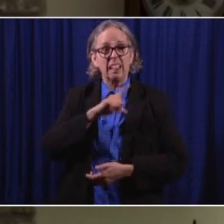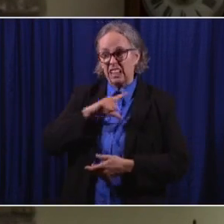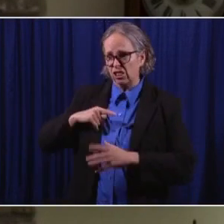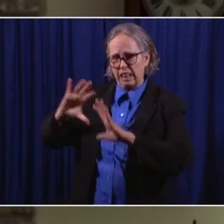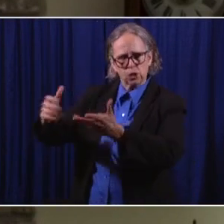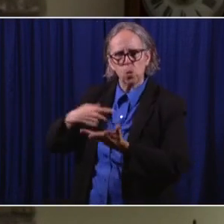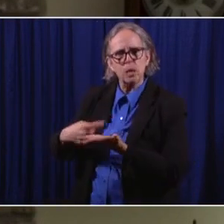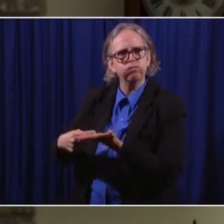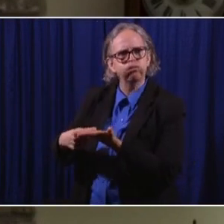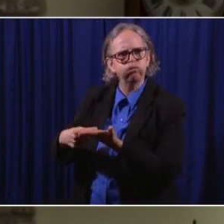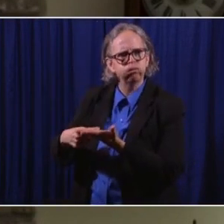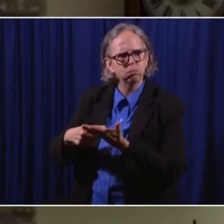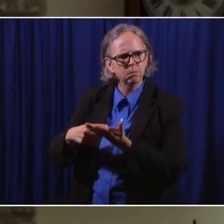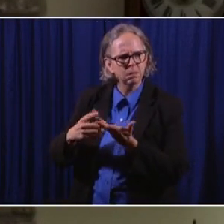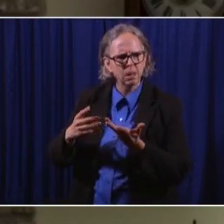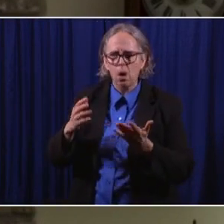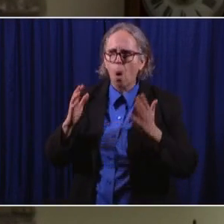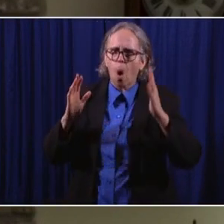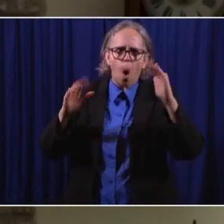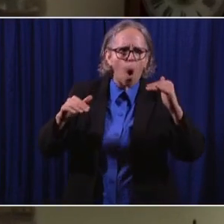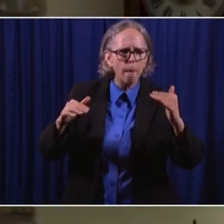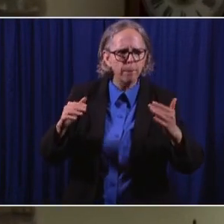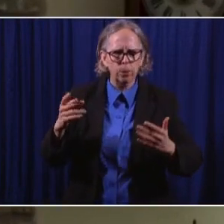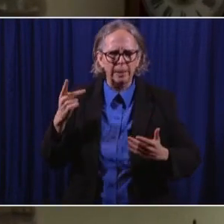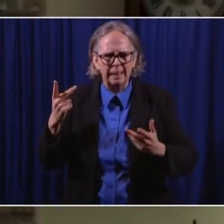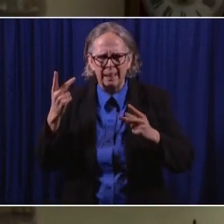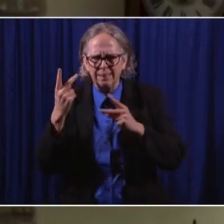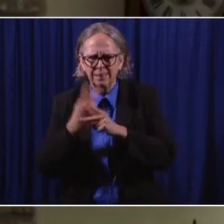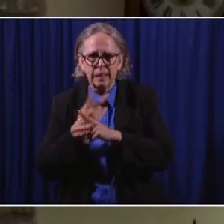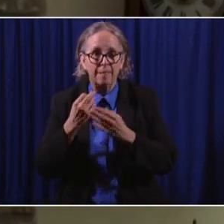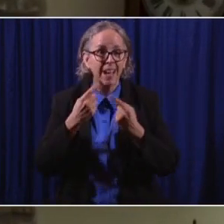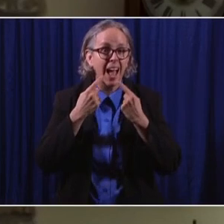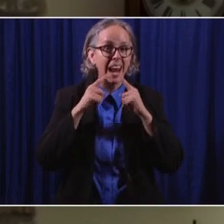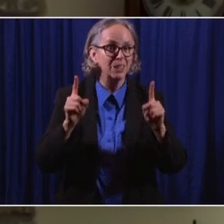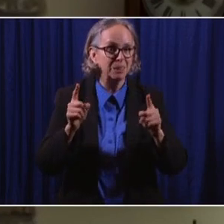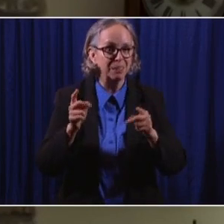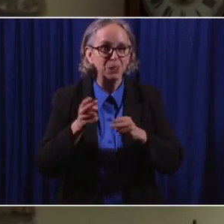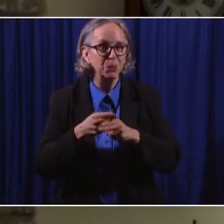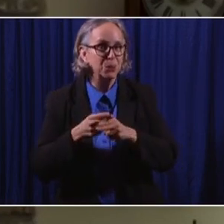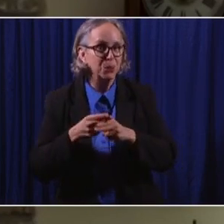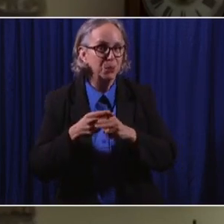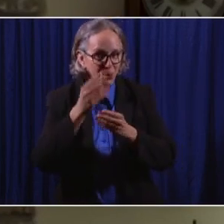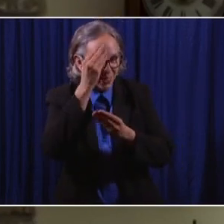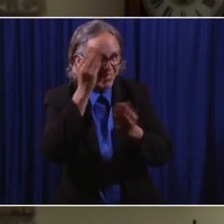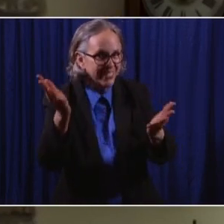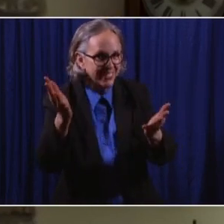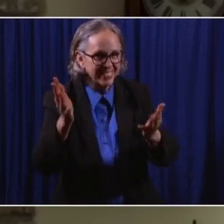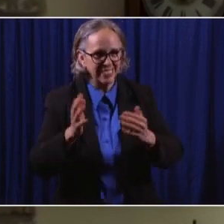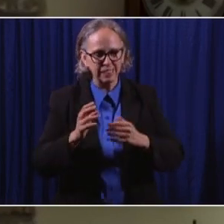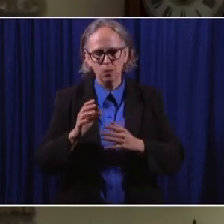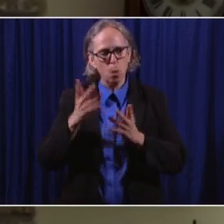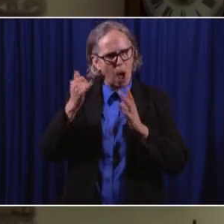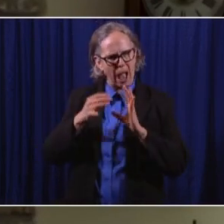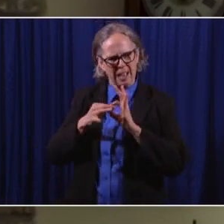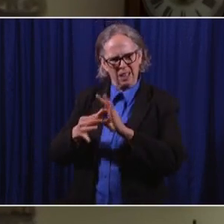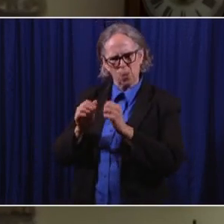have announcement with the legislature, with the leaders shortly about some specific help for small businesses